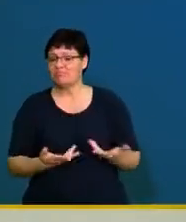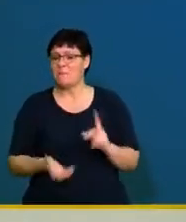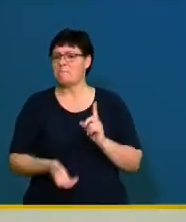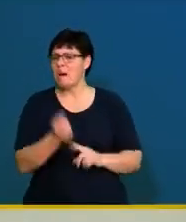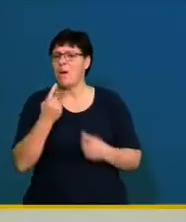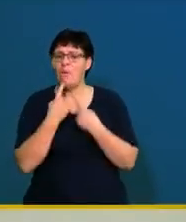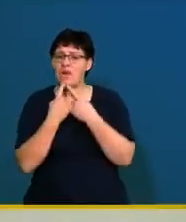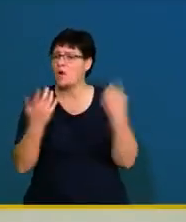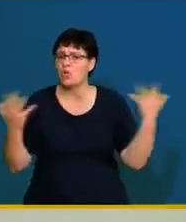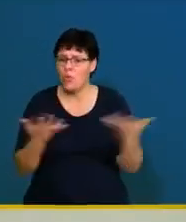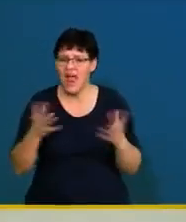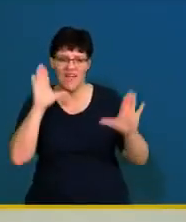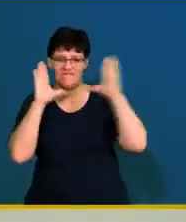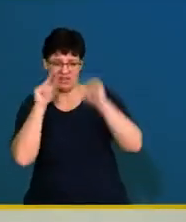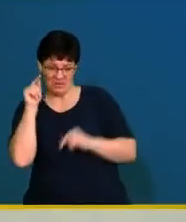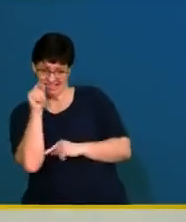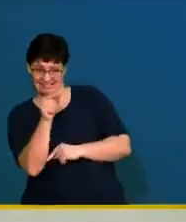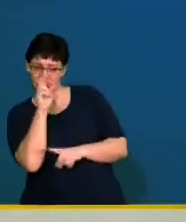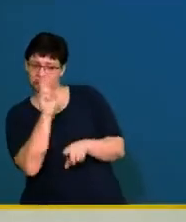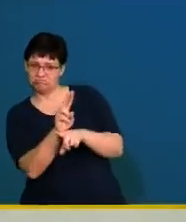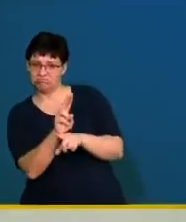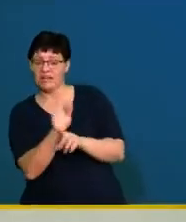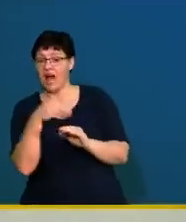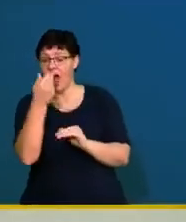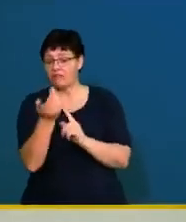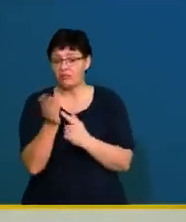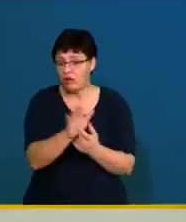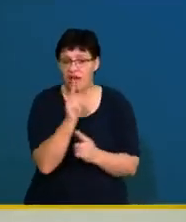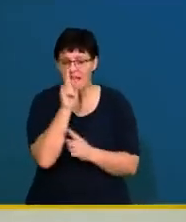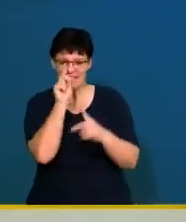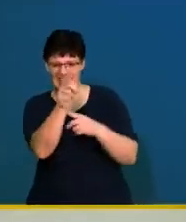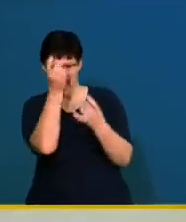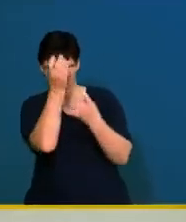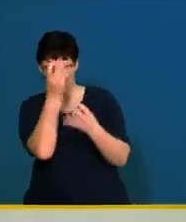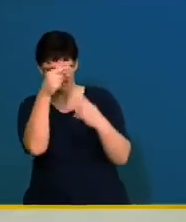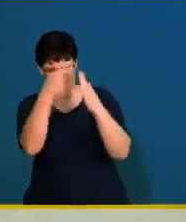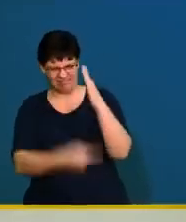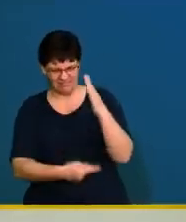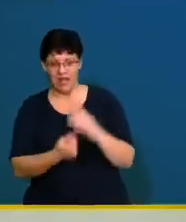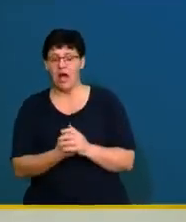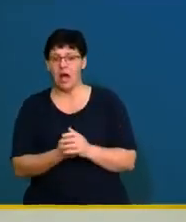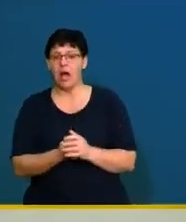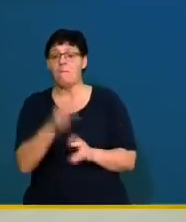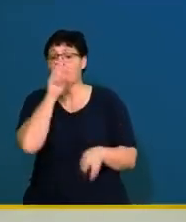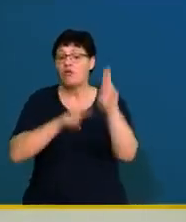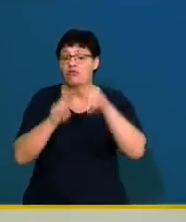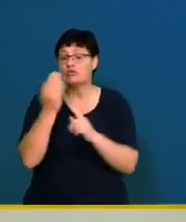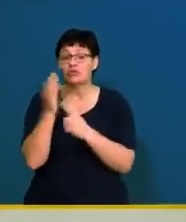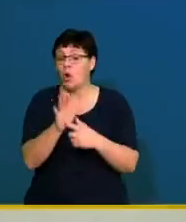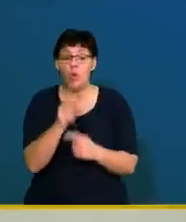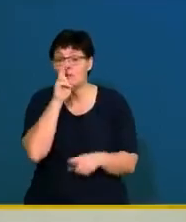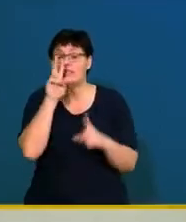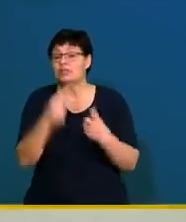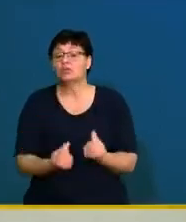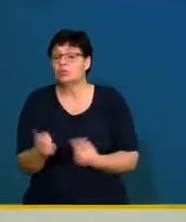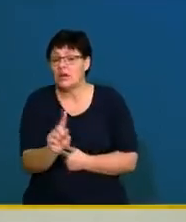winners who will be announced on the Facebook page. Just stay tuned after the show to check all of those details. You can catch more revision shows, guys. All you